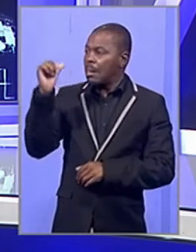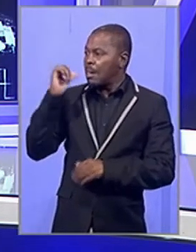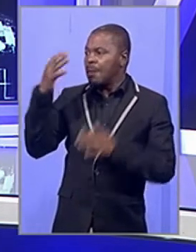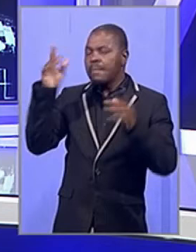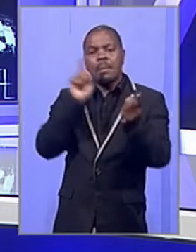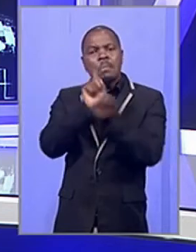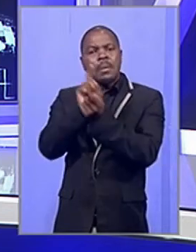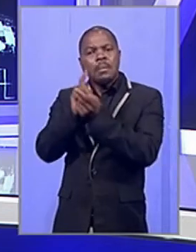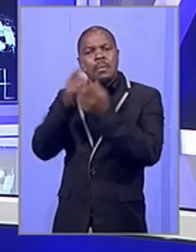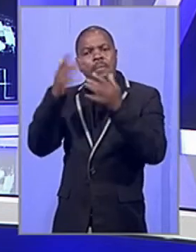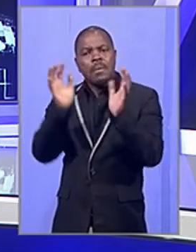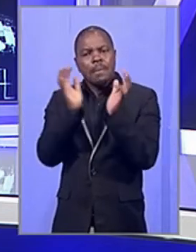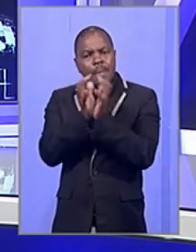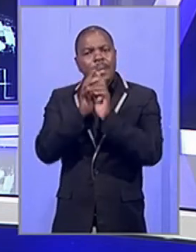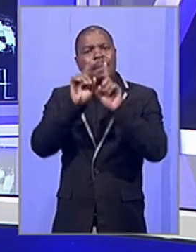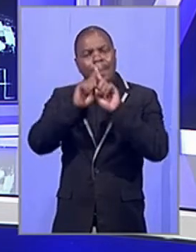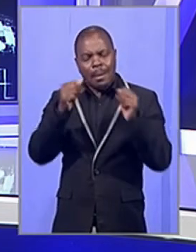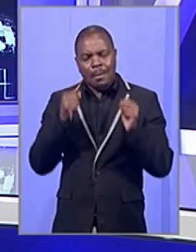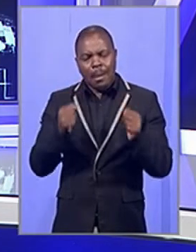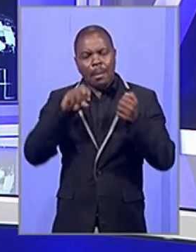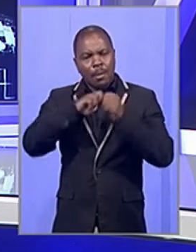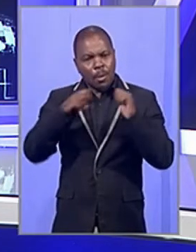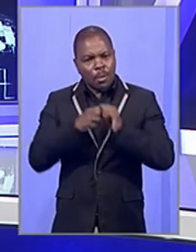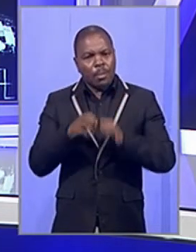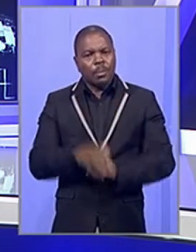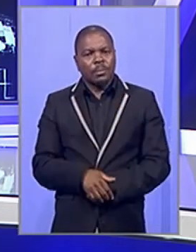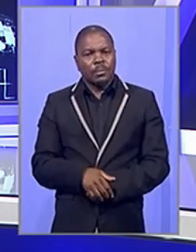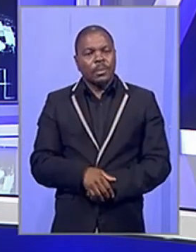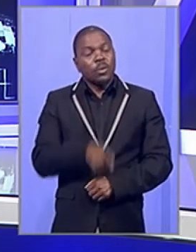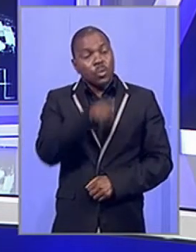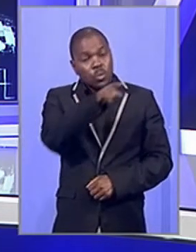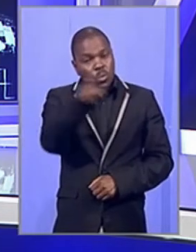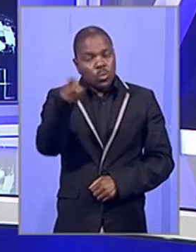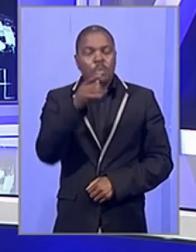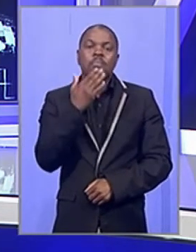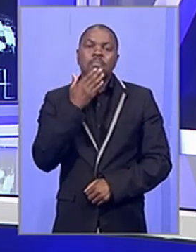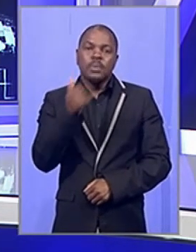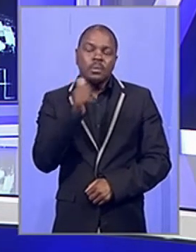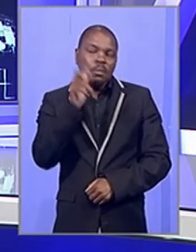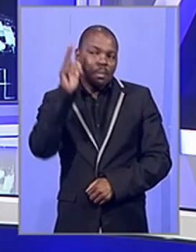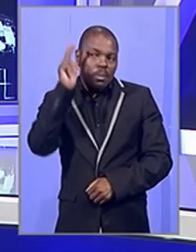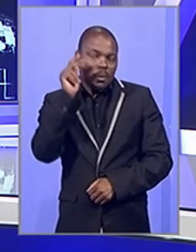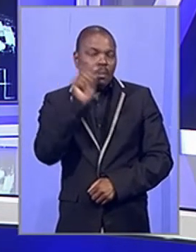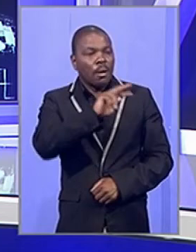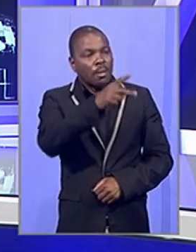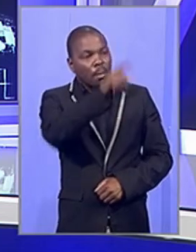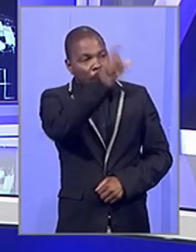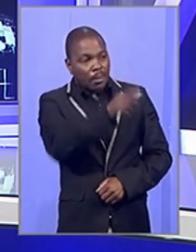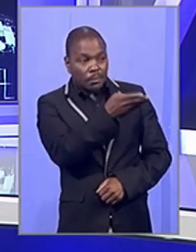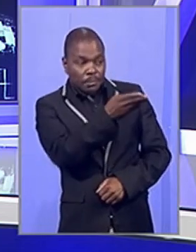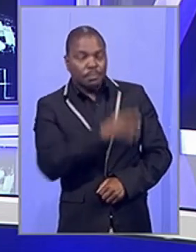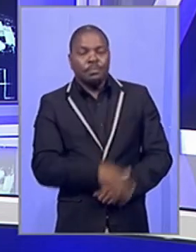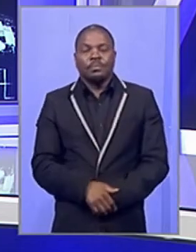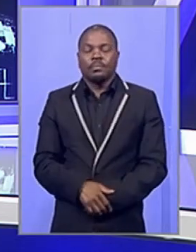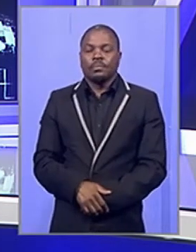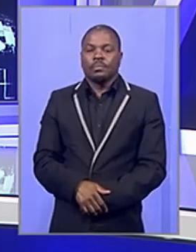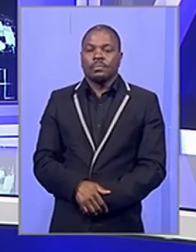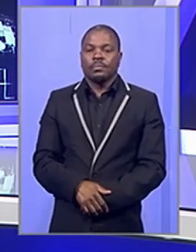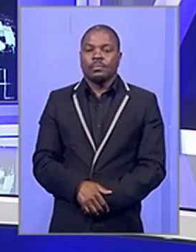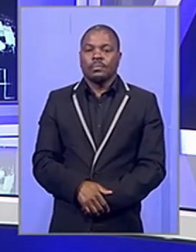bona mathata a tšwela pele ke kgopela gore le thieletše kgatišo ya yo mongwe wa bona ke ye.